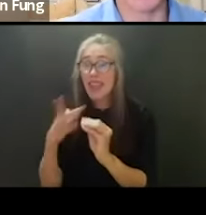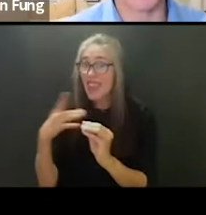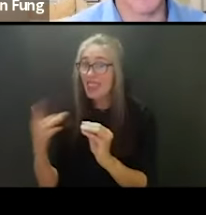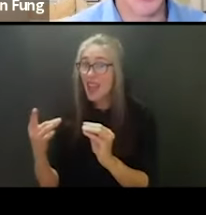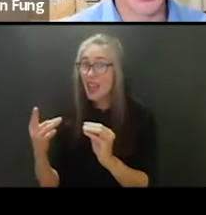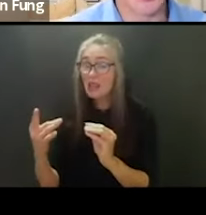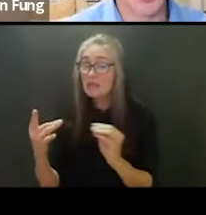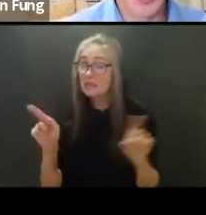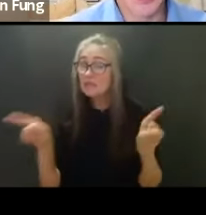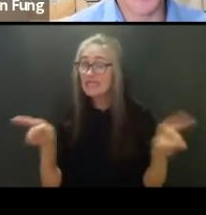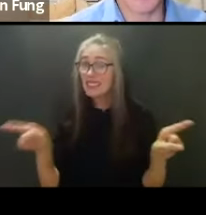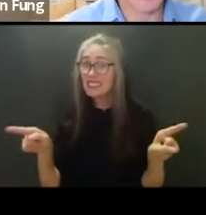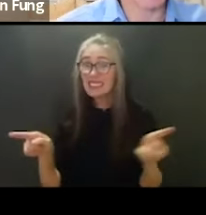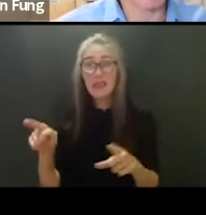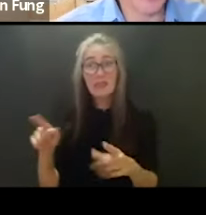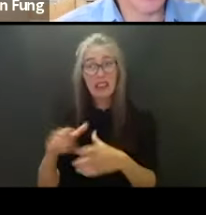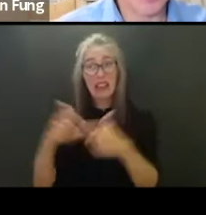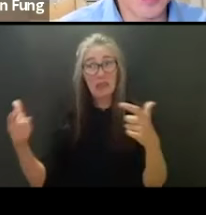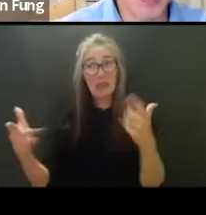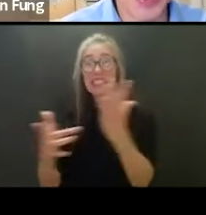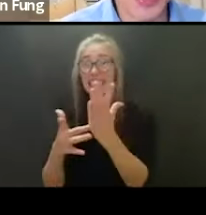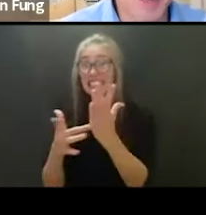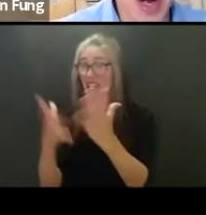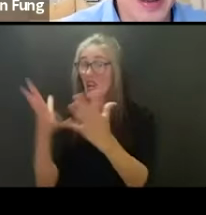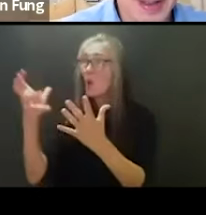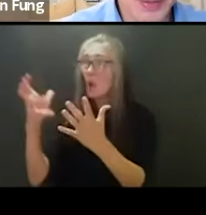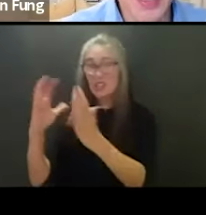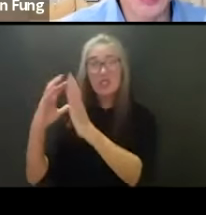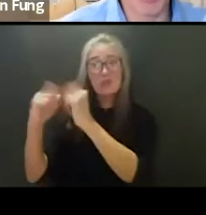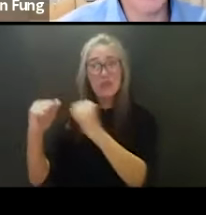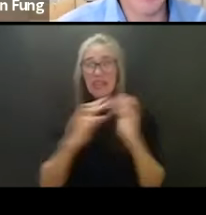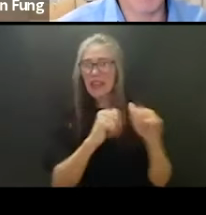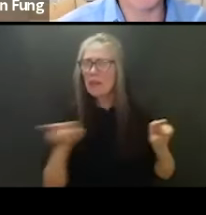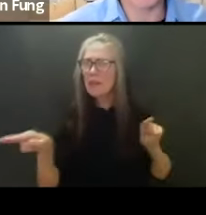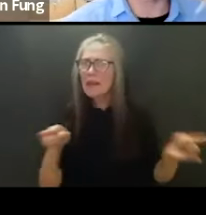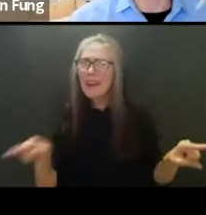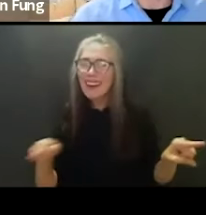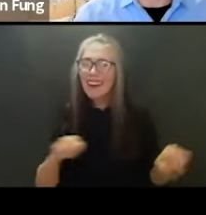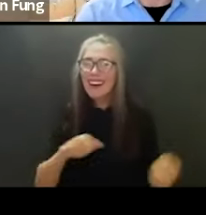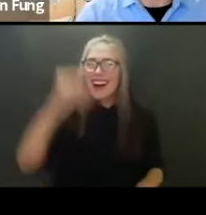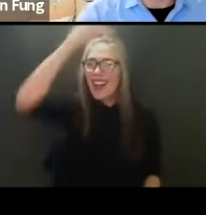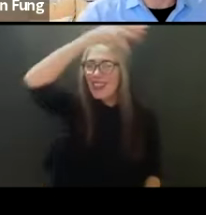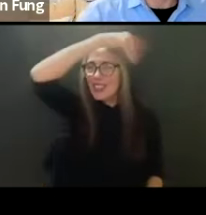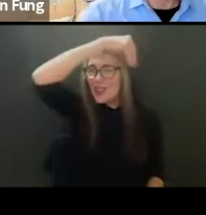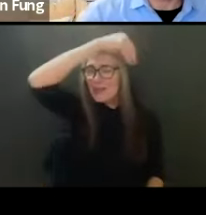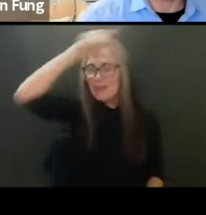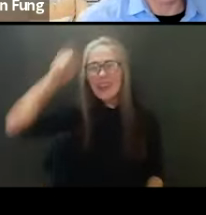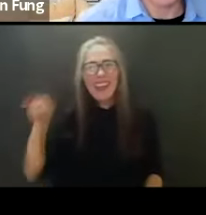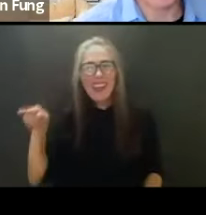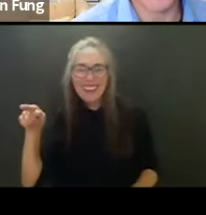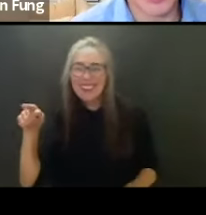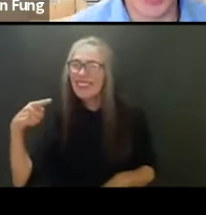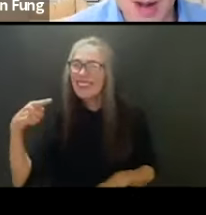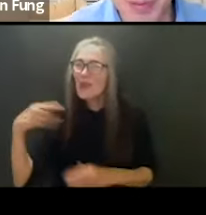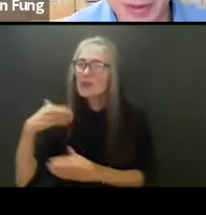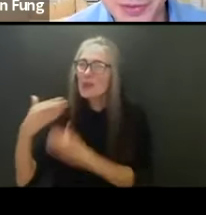generous social protection. And they like some of the post trump right would like to break up big tech and big companies, and they